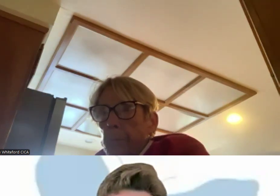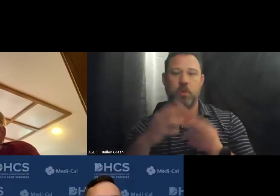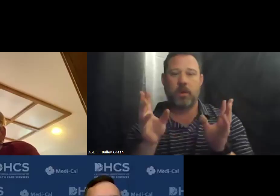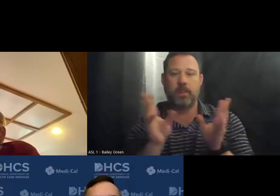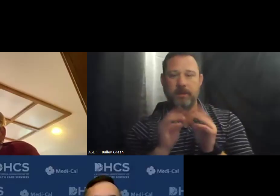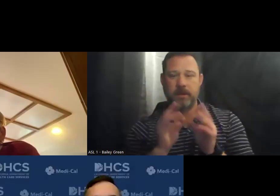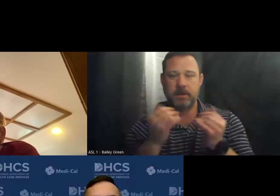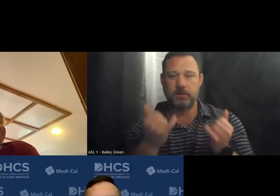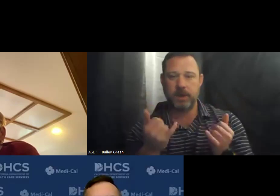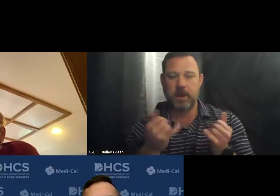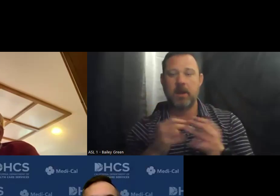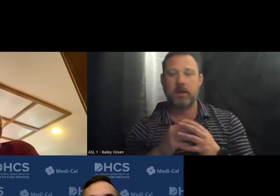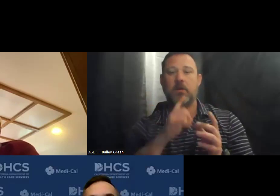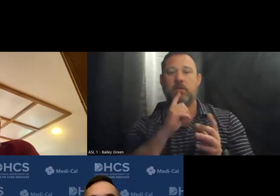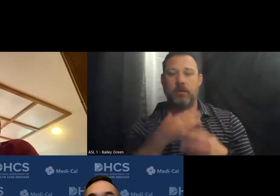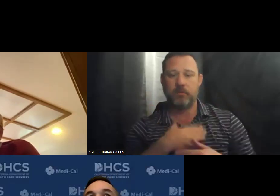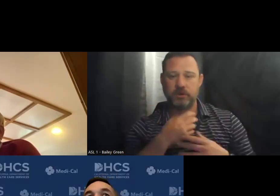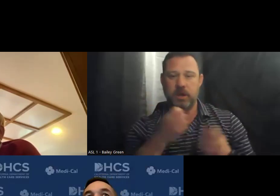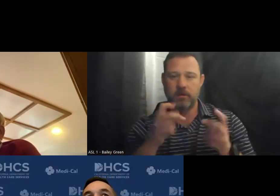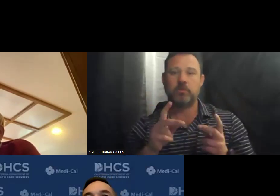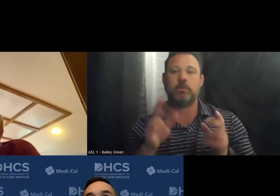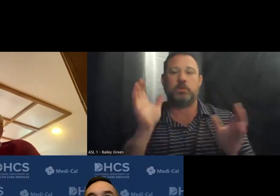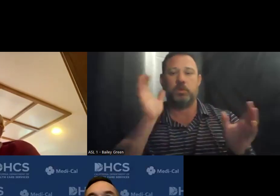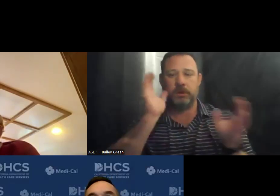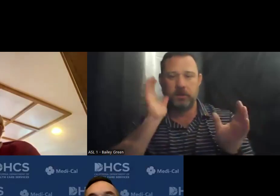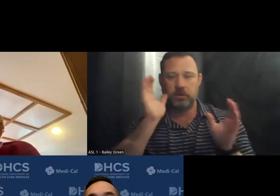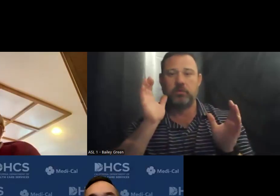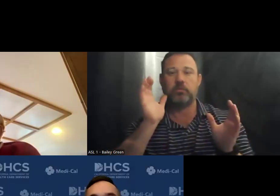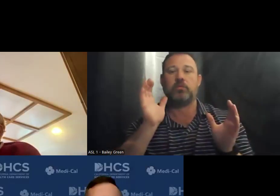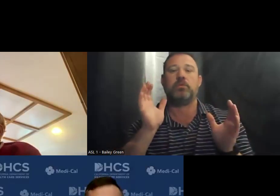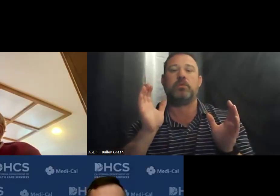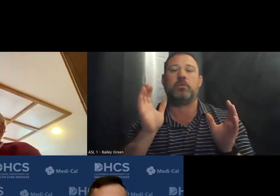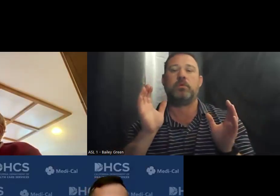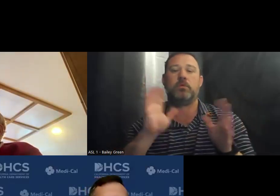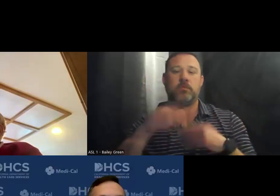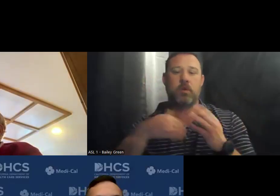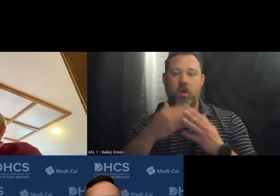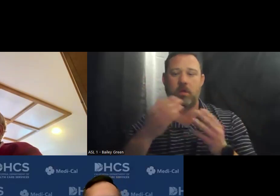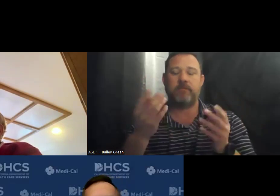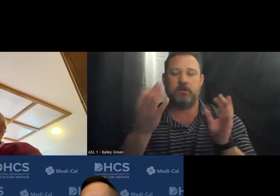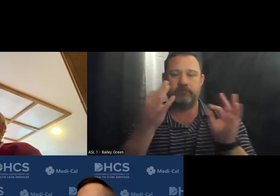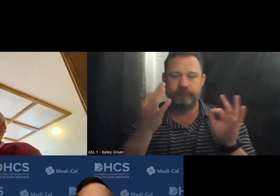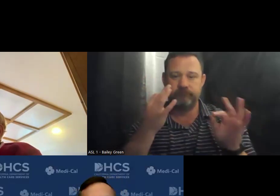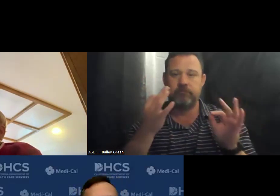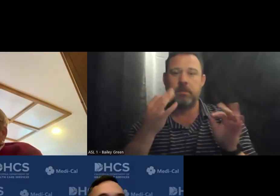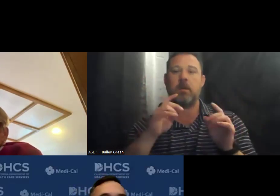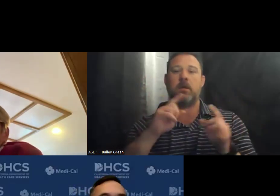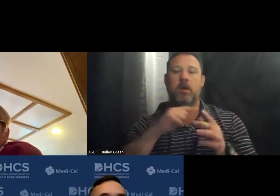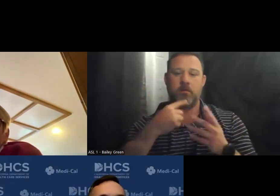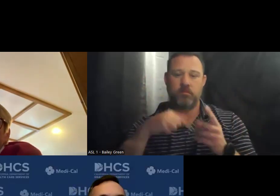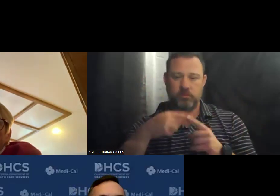today. Really appreciate the opportunity to hear all of the input from the